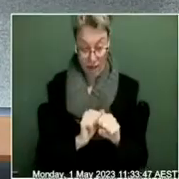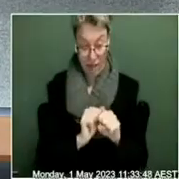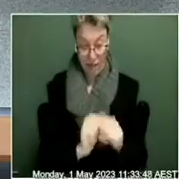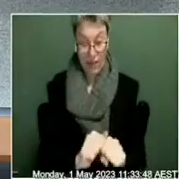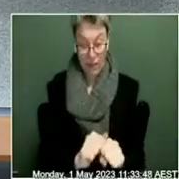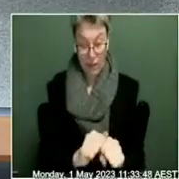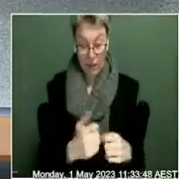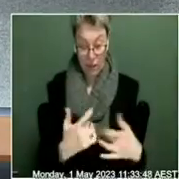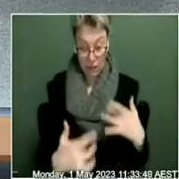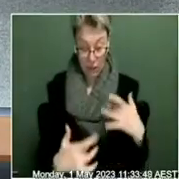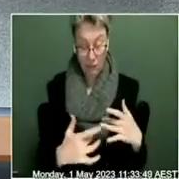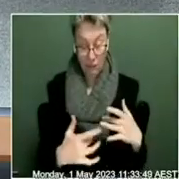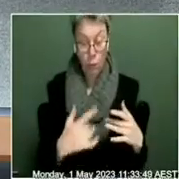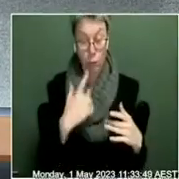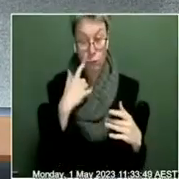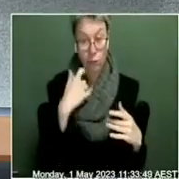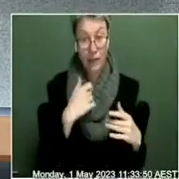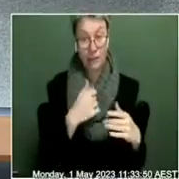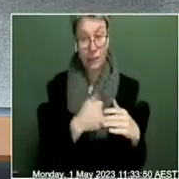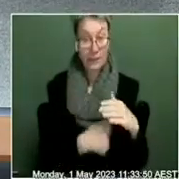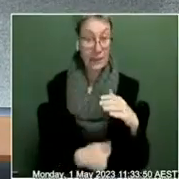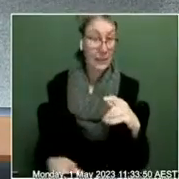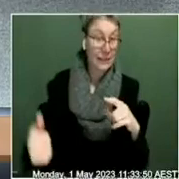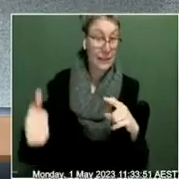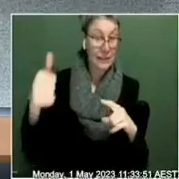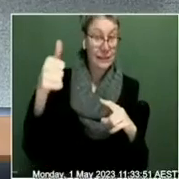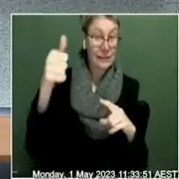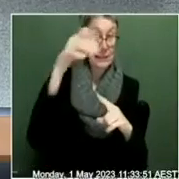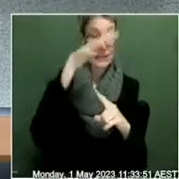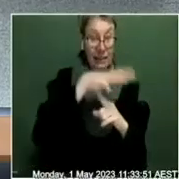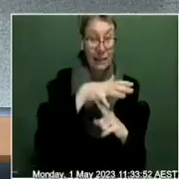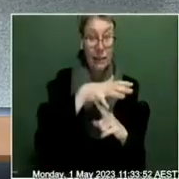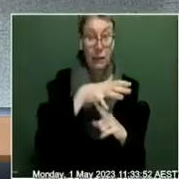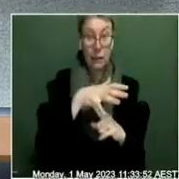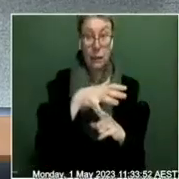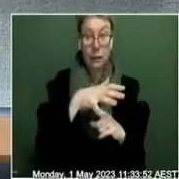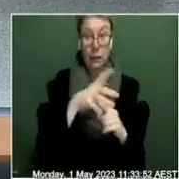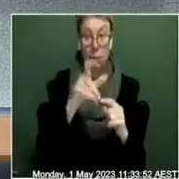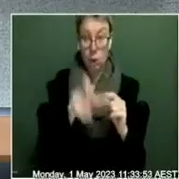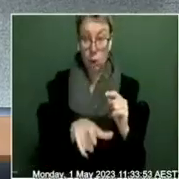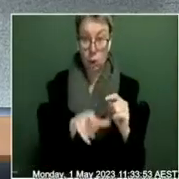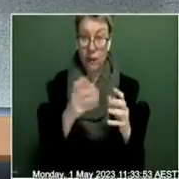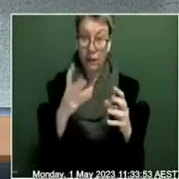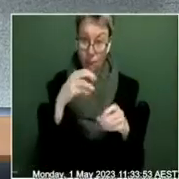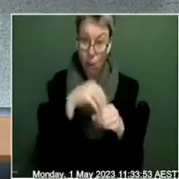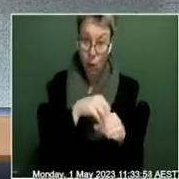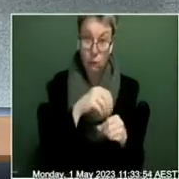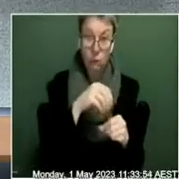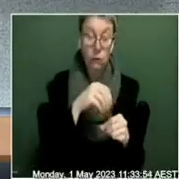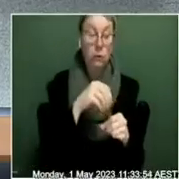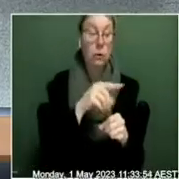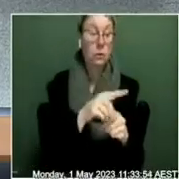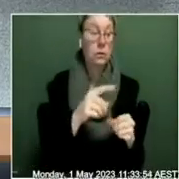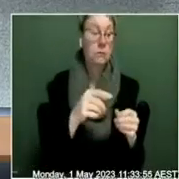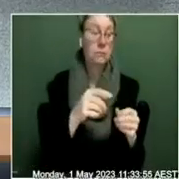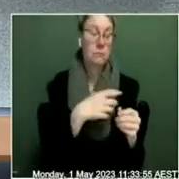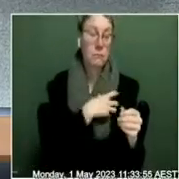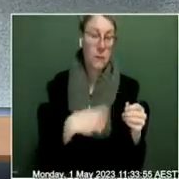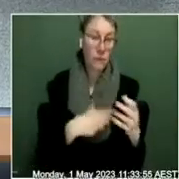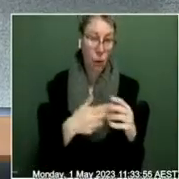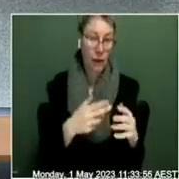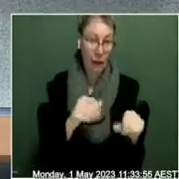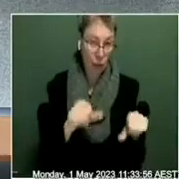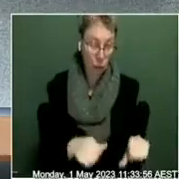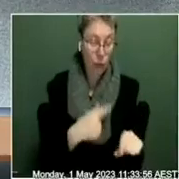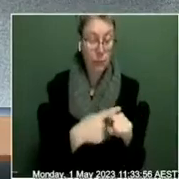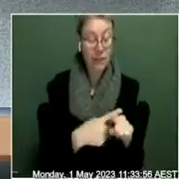the chair of VACHO as the other as the co-chair, and that the